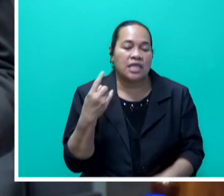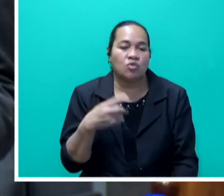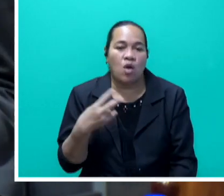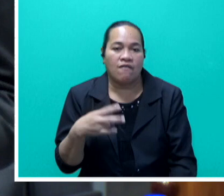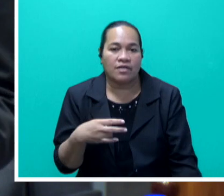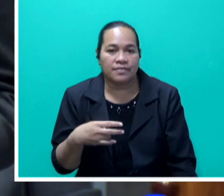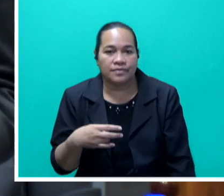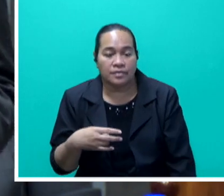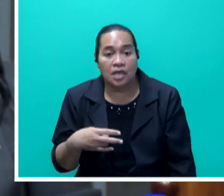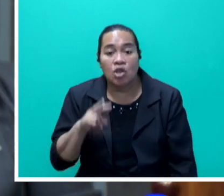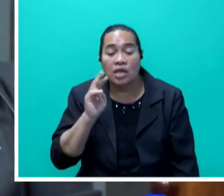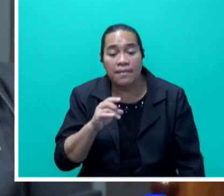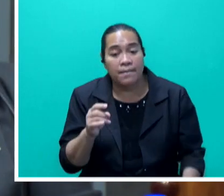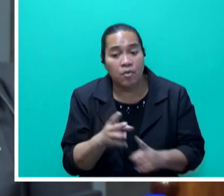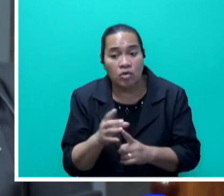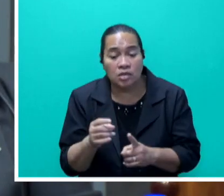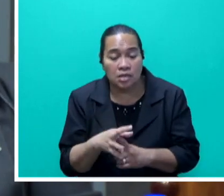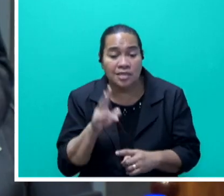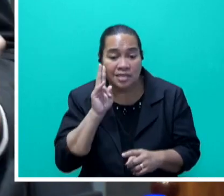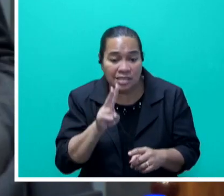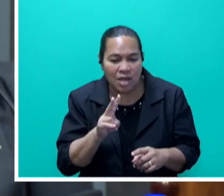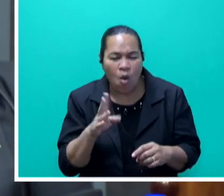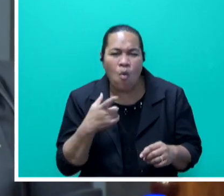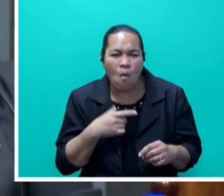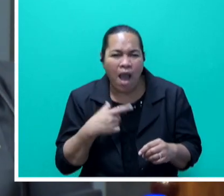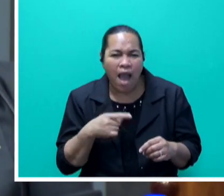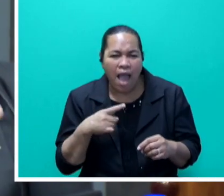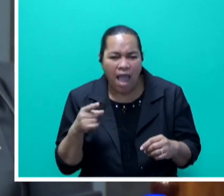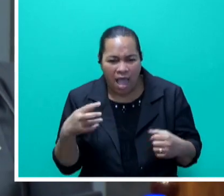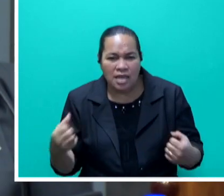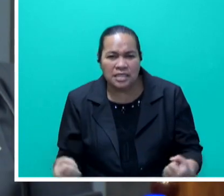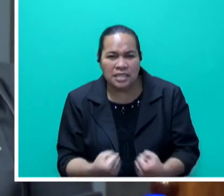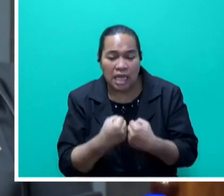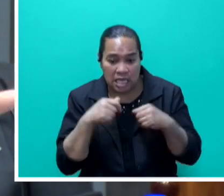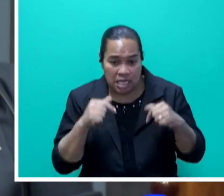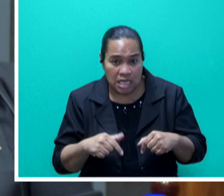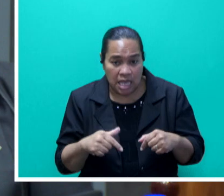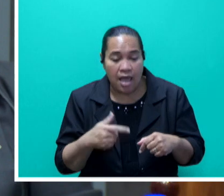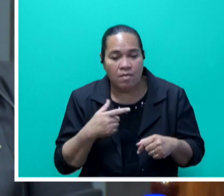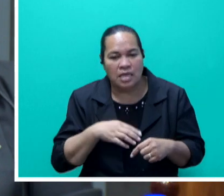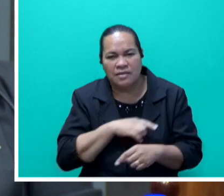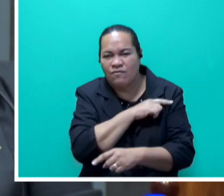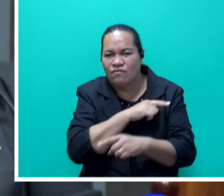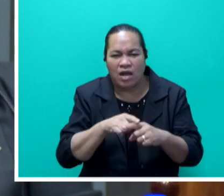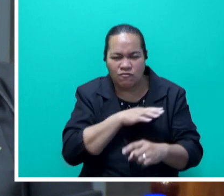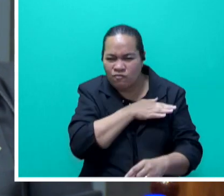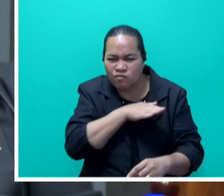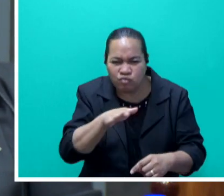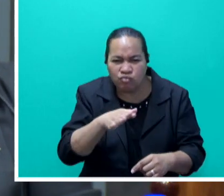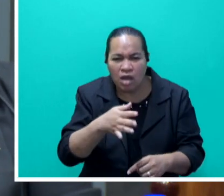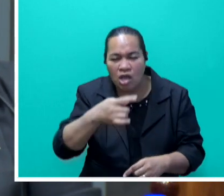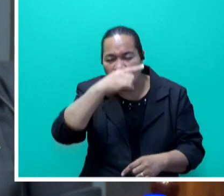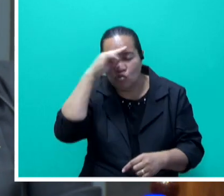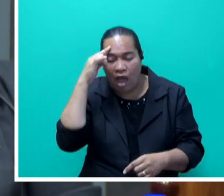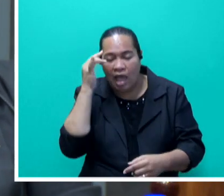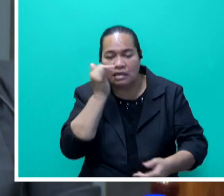what we also need to realize, Honourable Speaker, so the main cause of accidents in Fiji include speeding, include drunk driving,